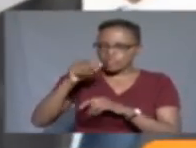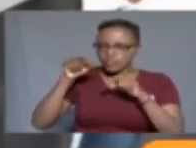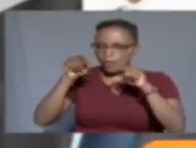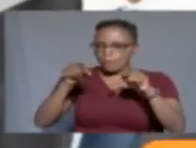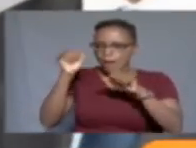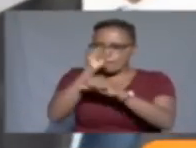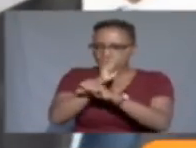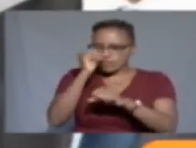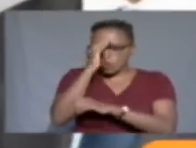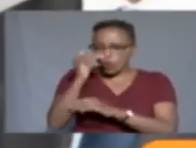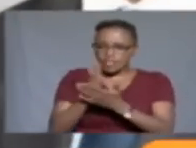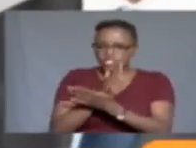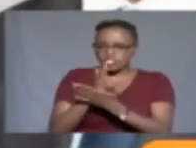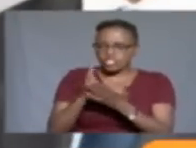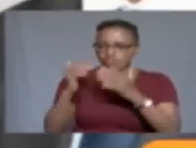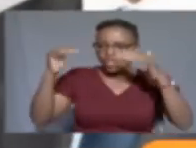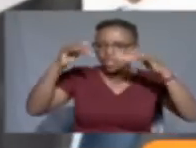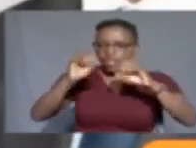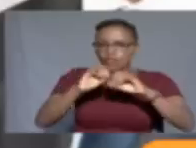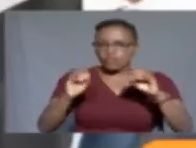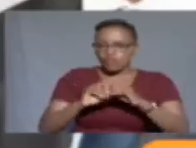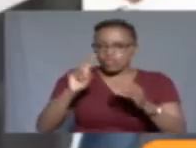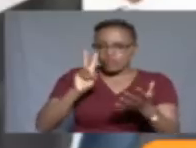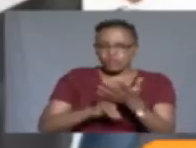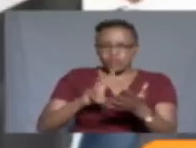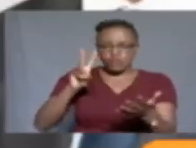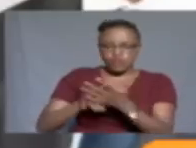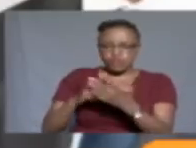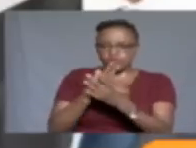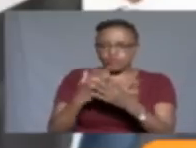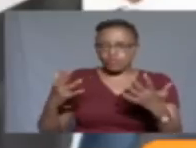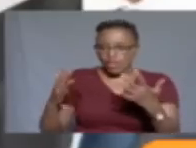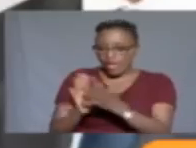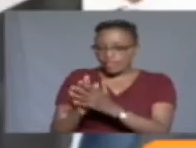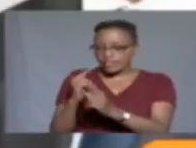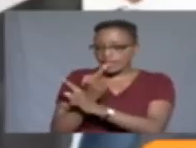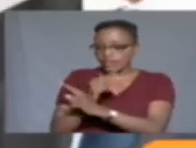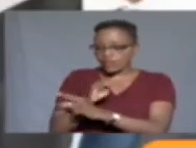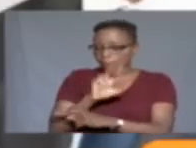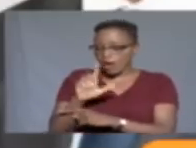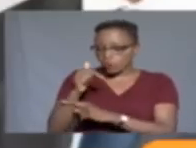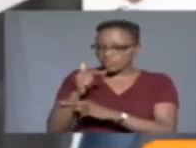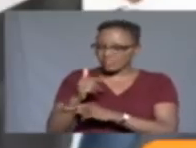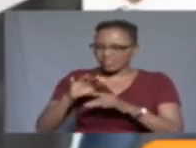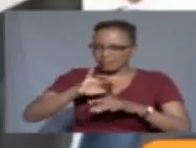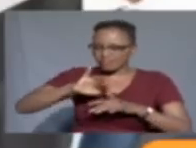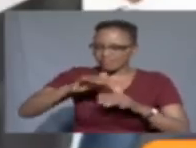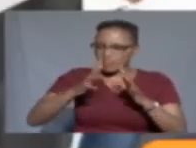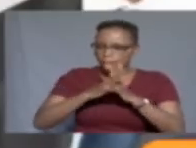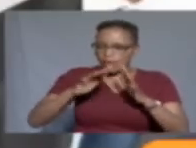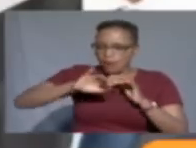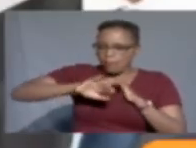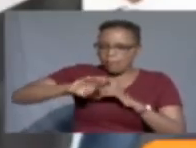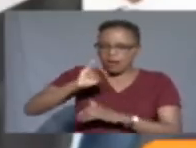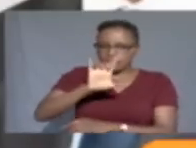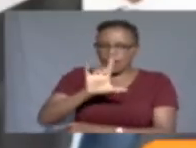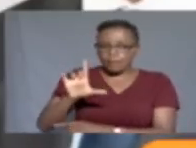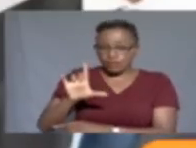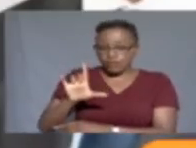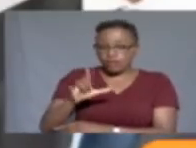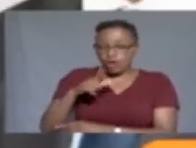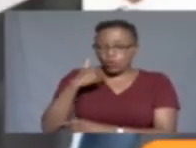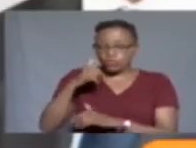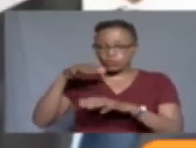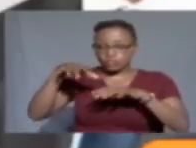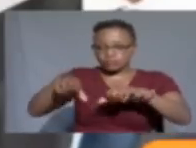for not sharing a summit on the verification of assets and liabilities that forms a bigger part of the pending bills